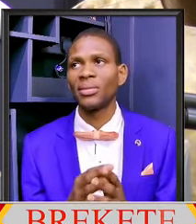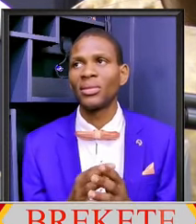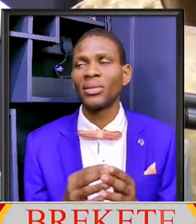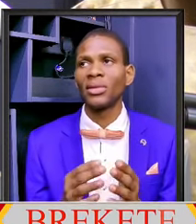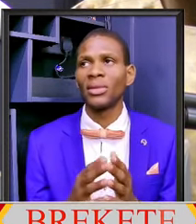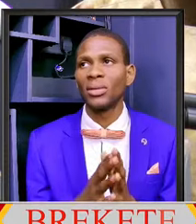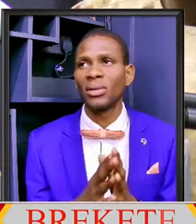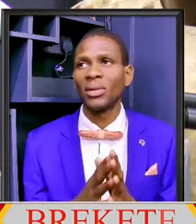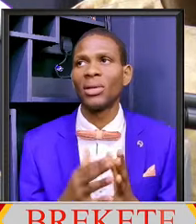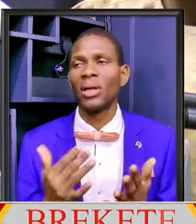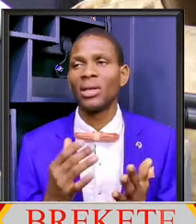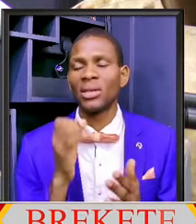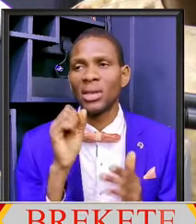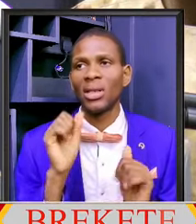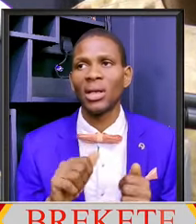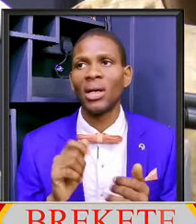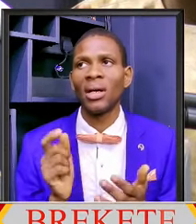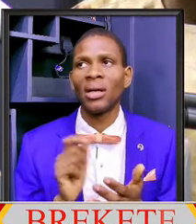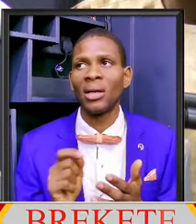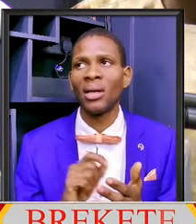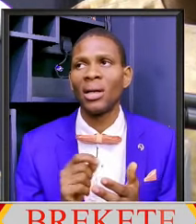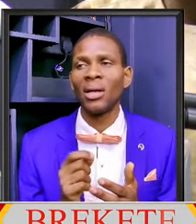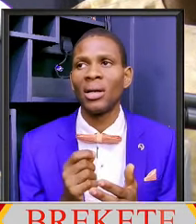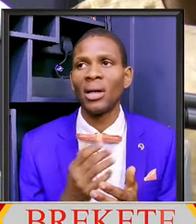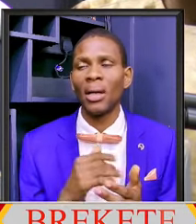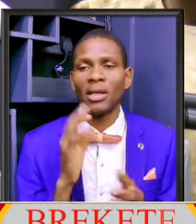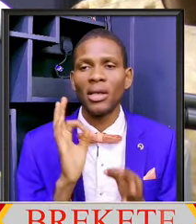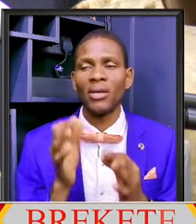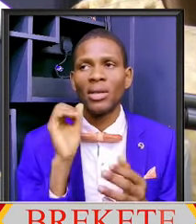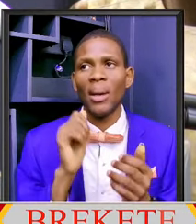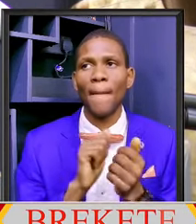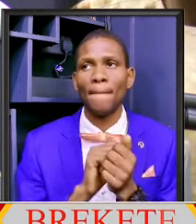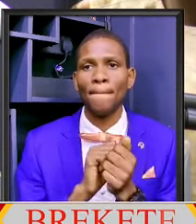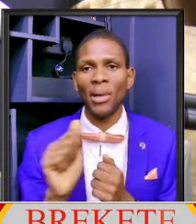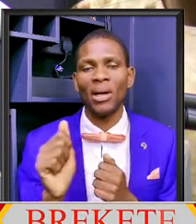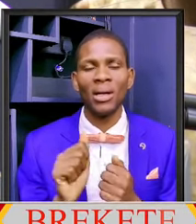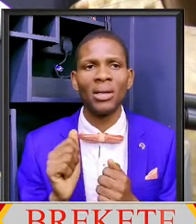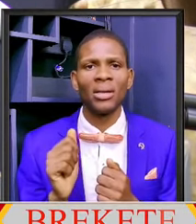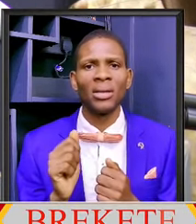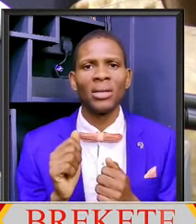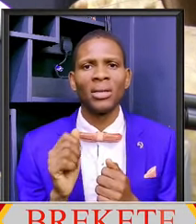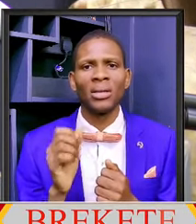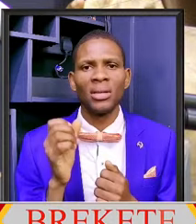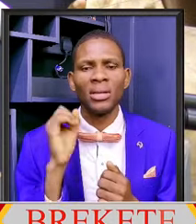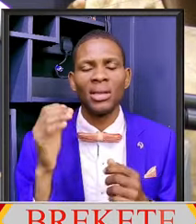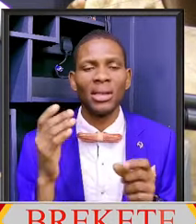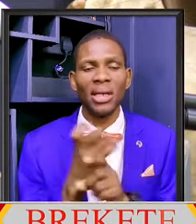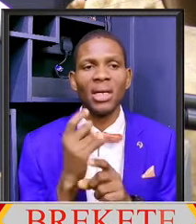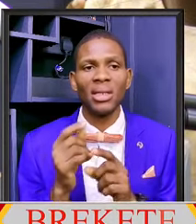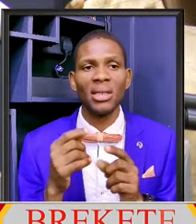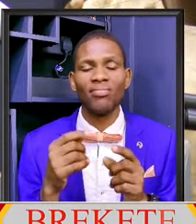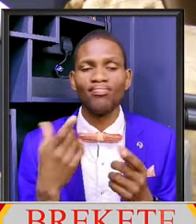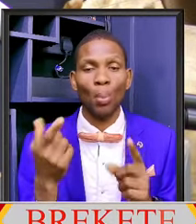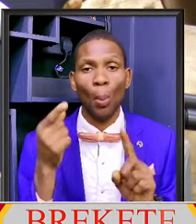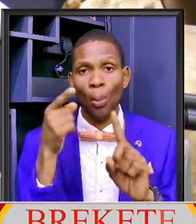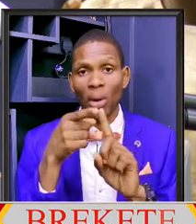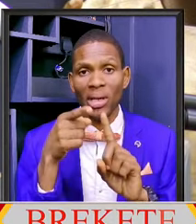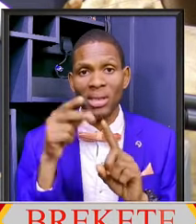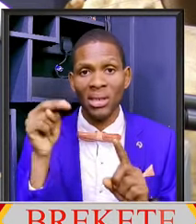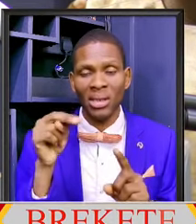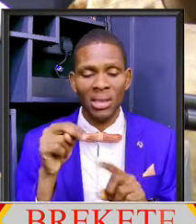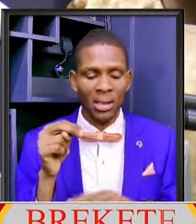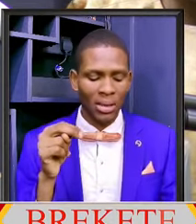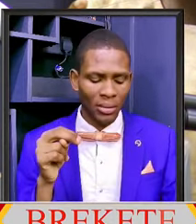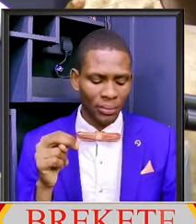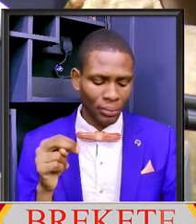exams, that she can write, and if she pass, get the required point, she will get a